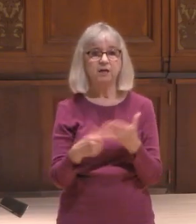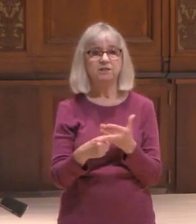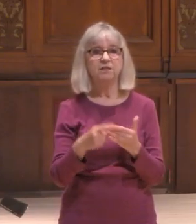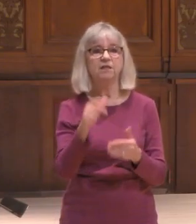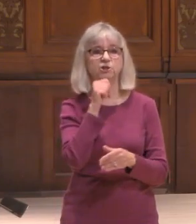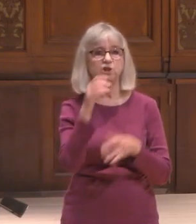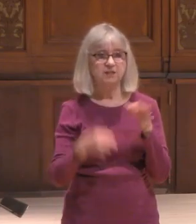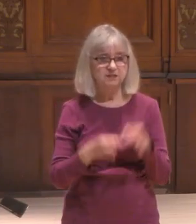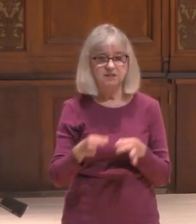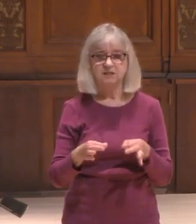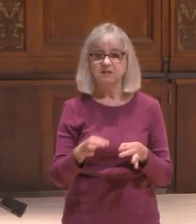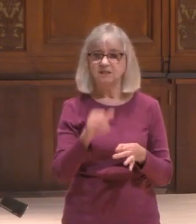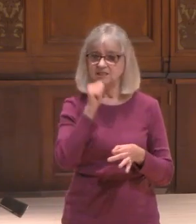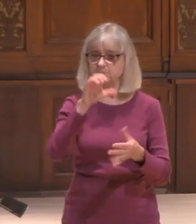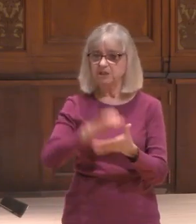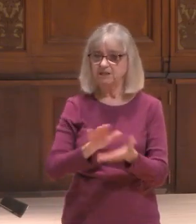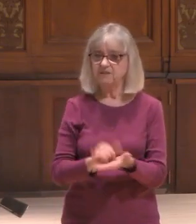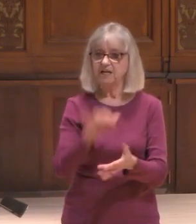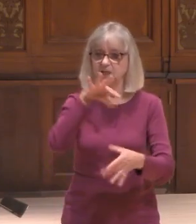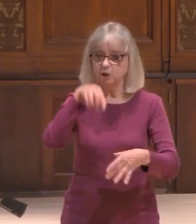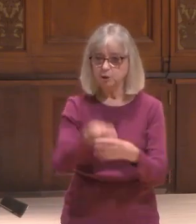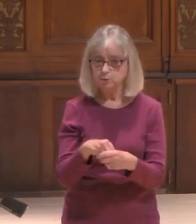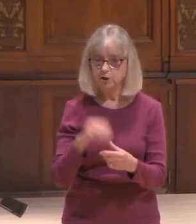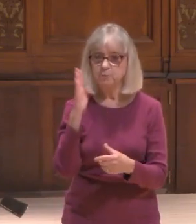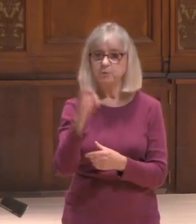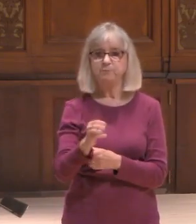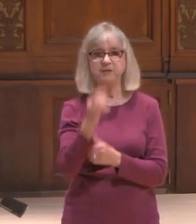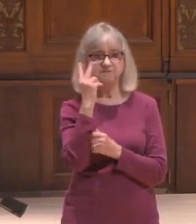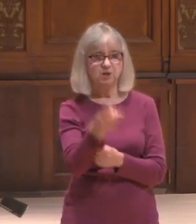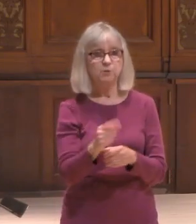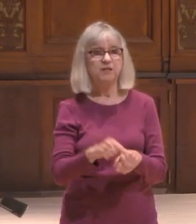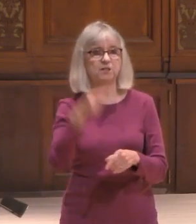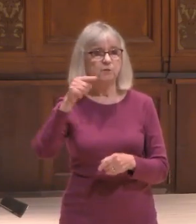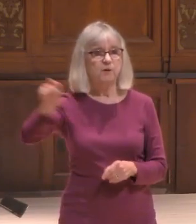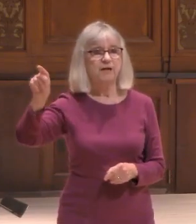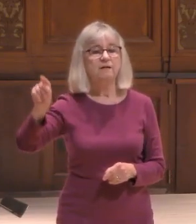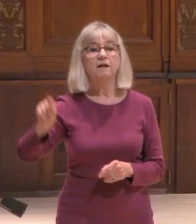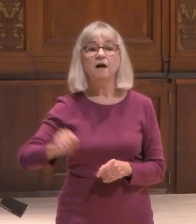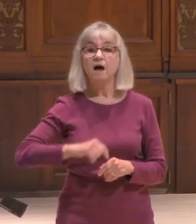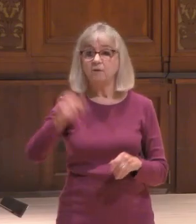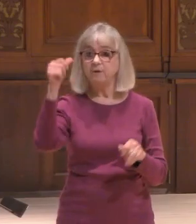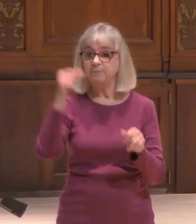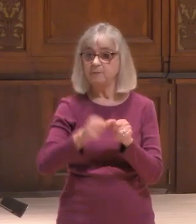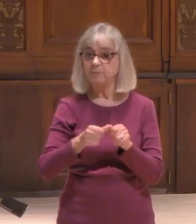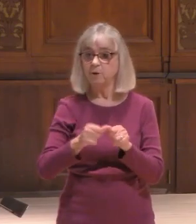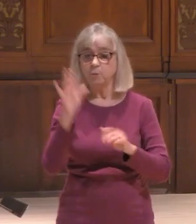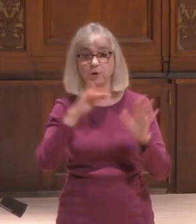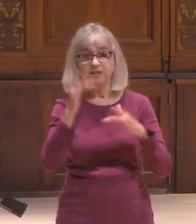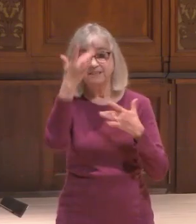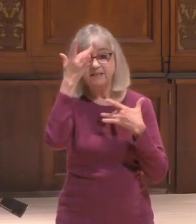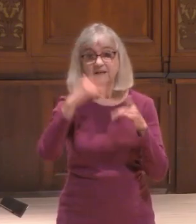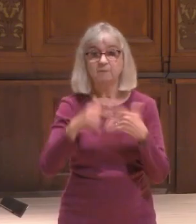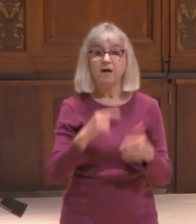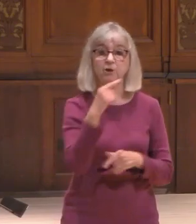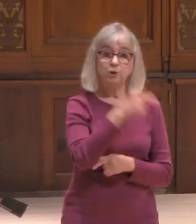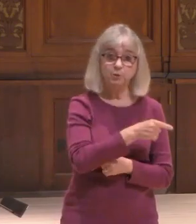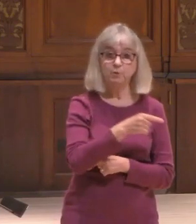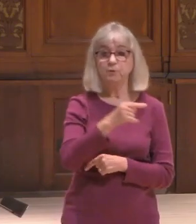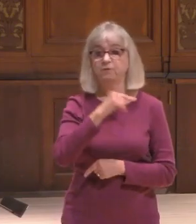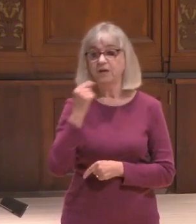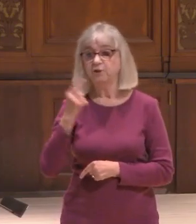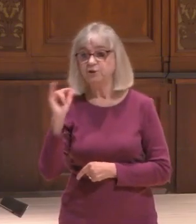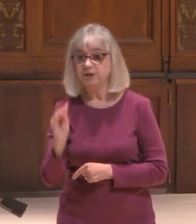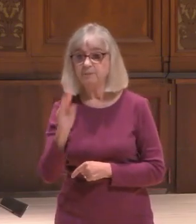I remember disbelief that inclusion would be viewed as a threat. I remember worrying sick about you and Father